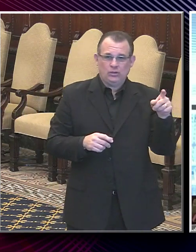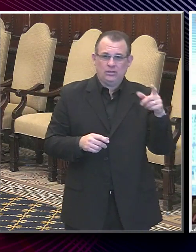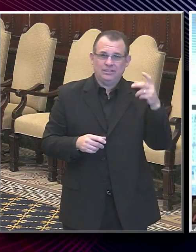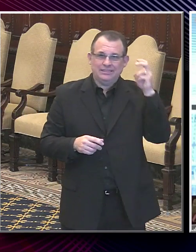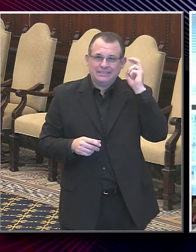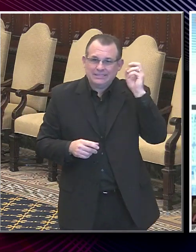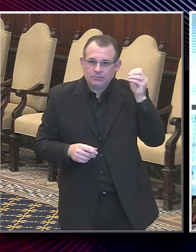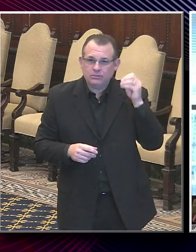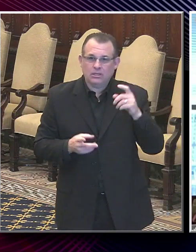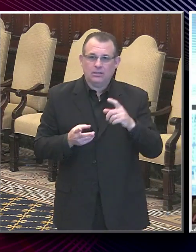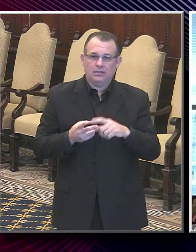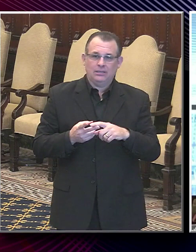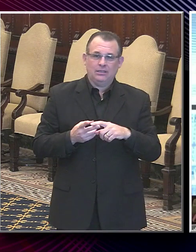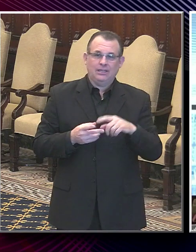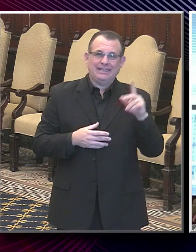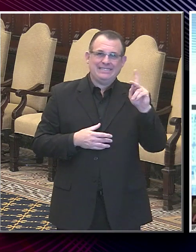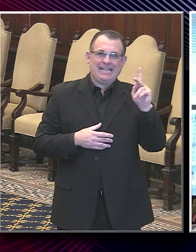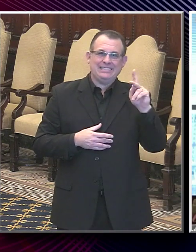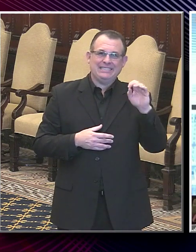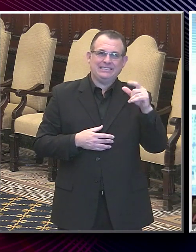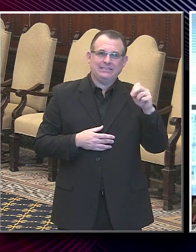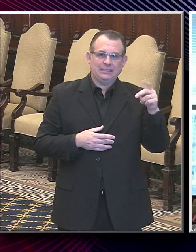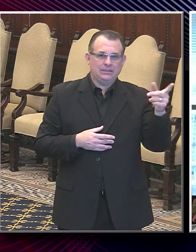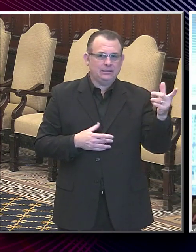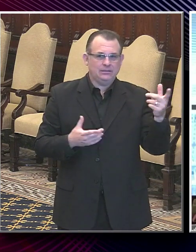Center City. So we still have